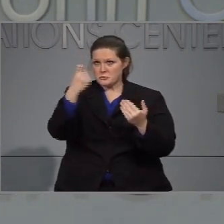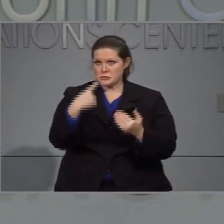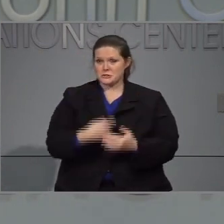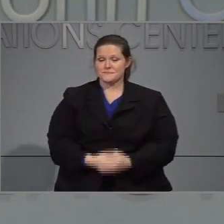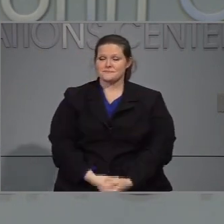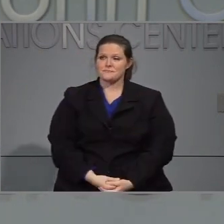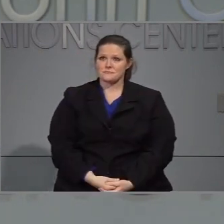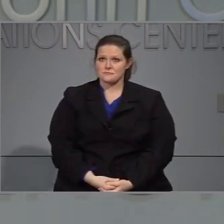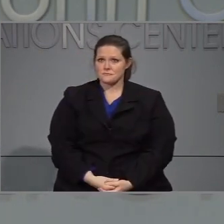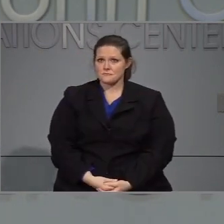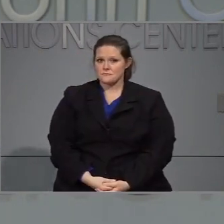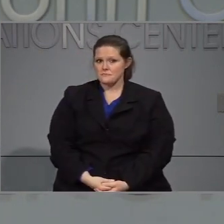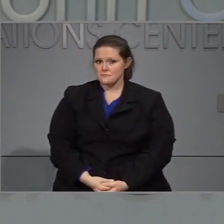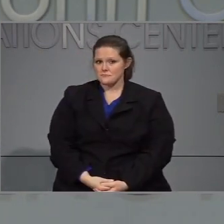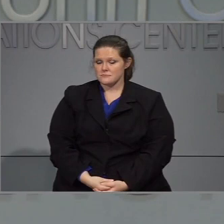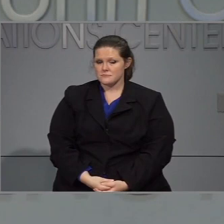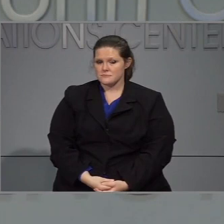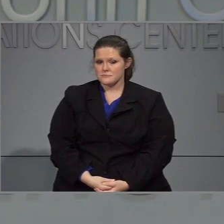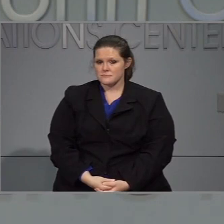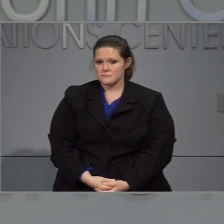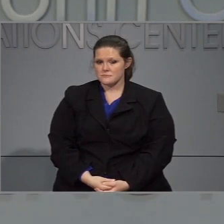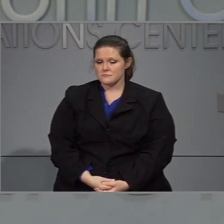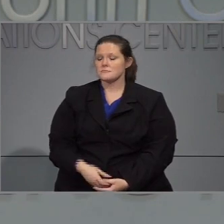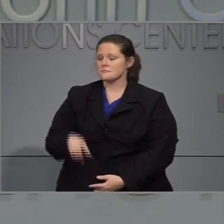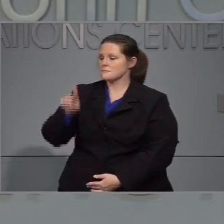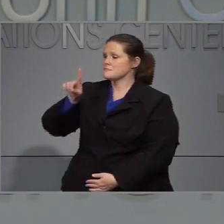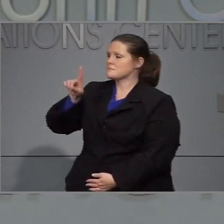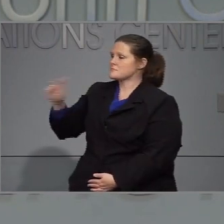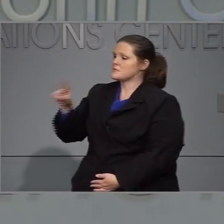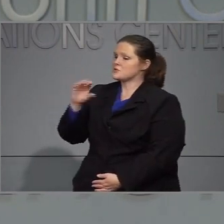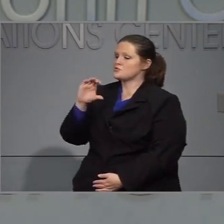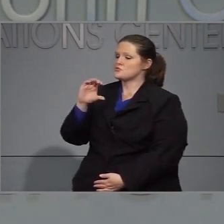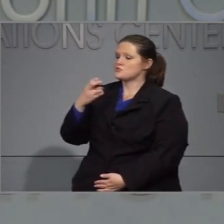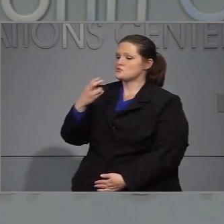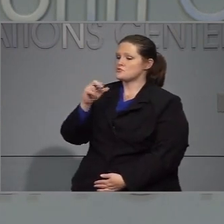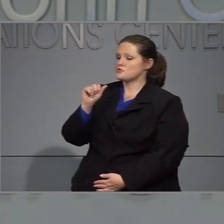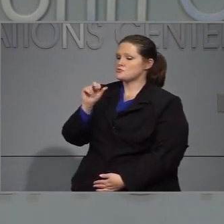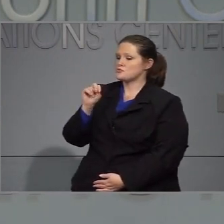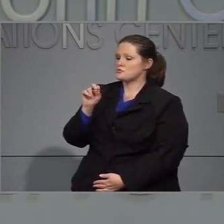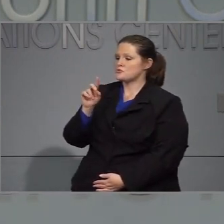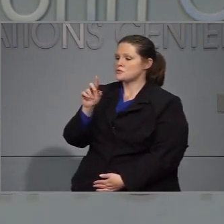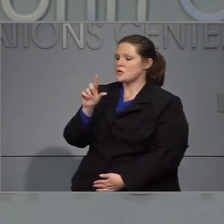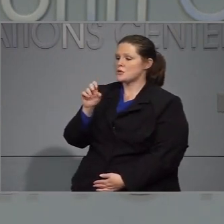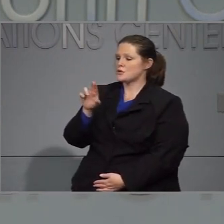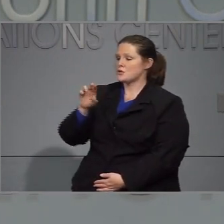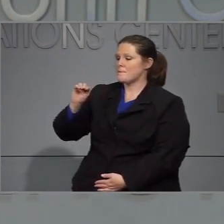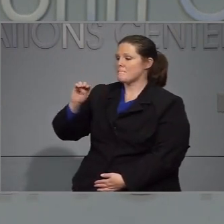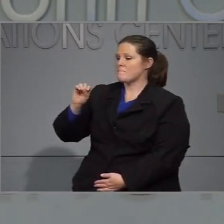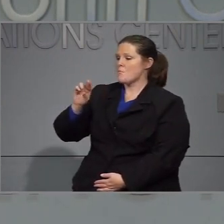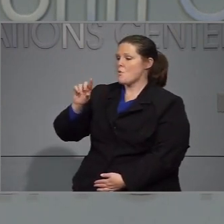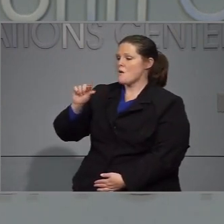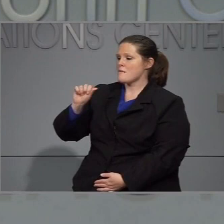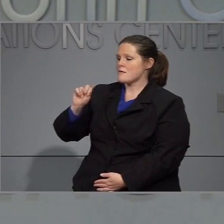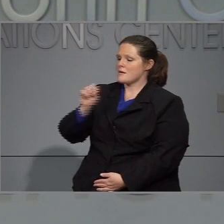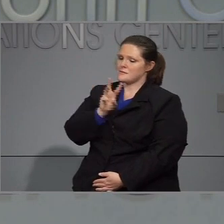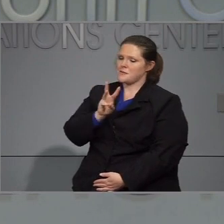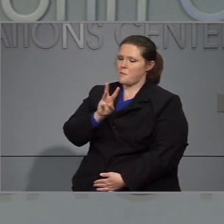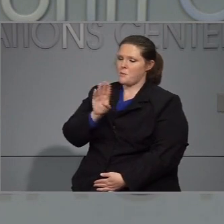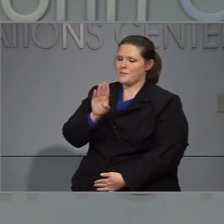Our first question will be from Chandler Morgan with WBTV. Hi, Governor. This is Chandler Morgan